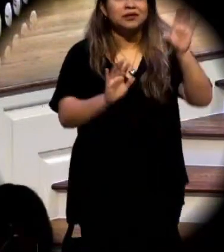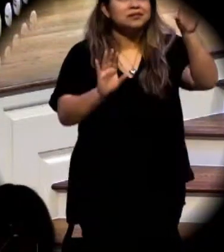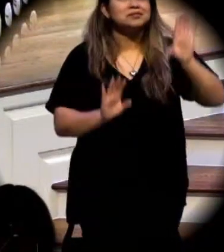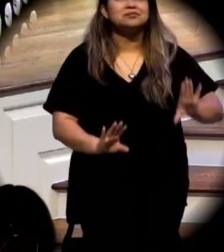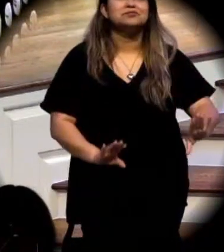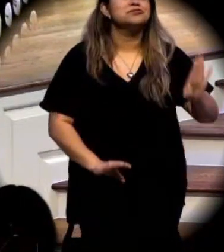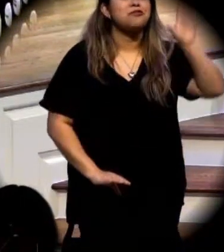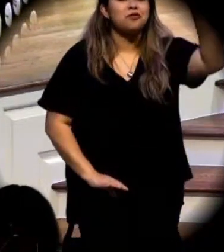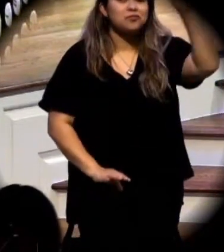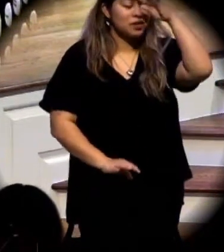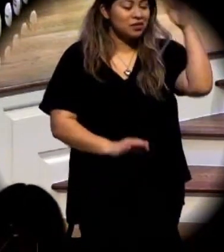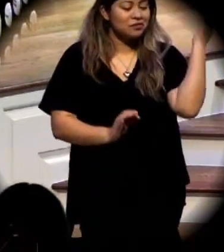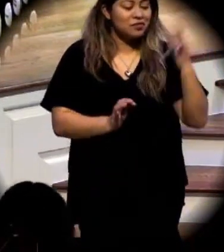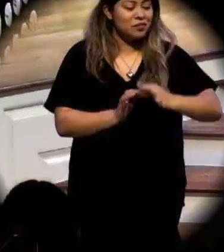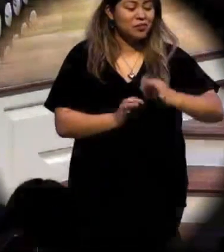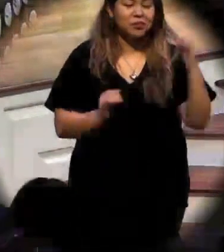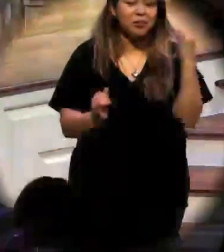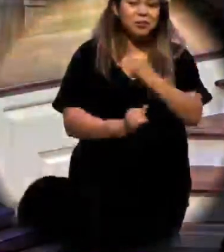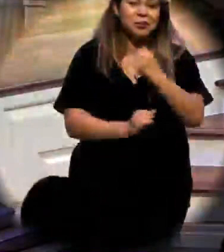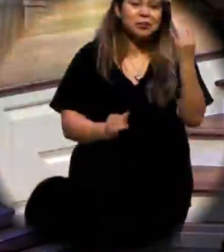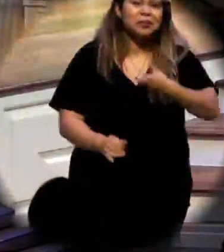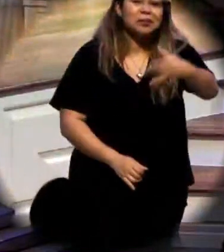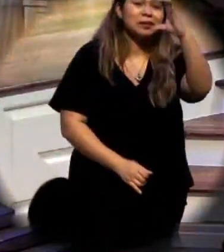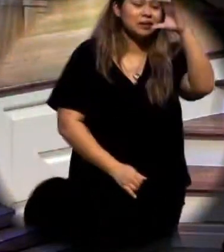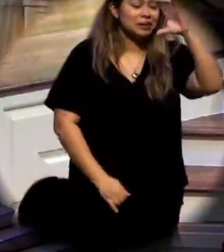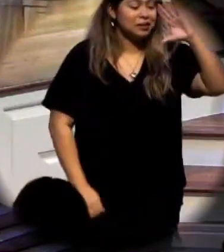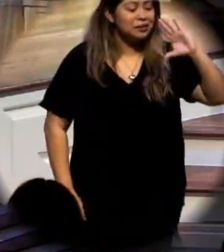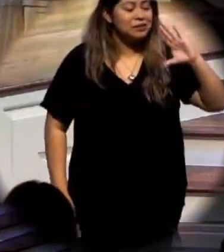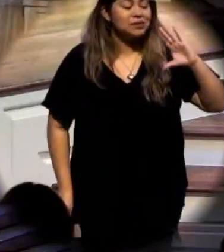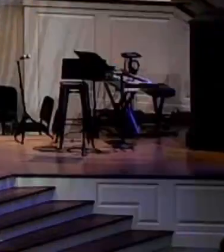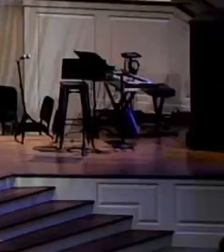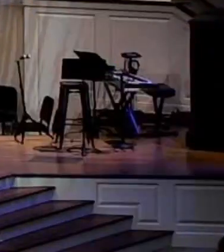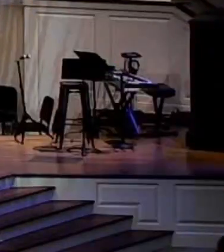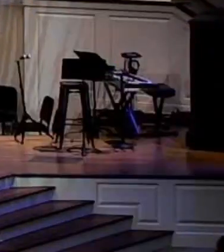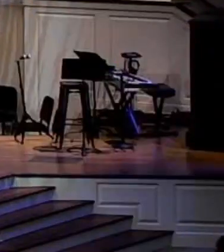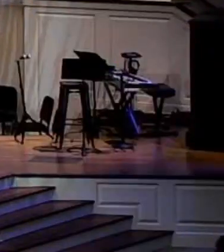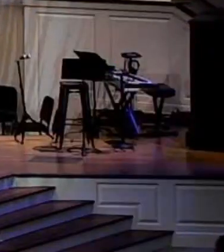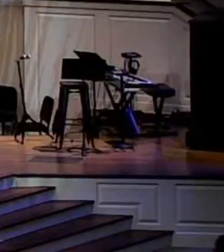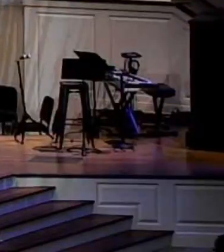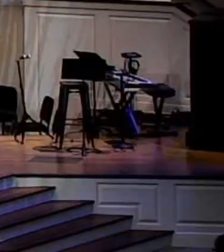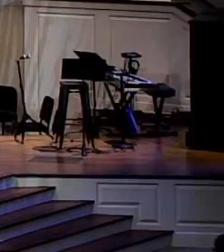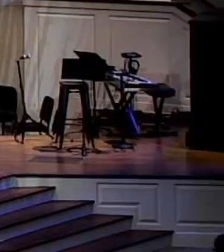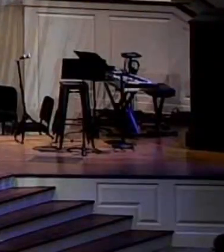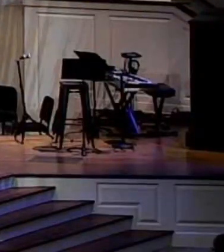your faithfulness, O God.